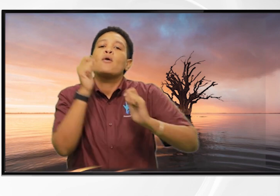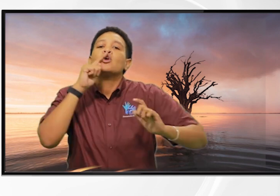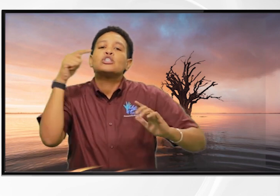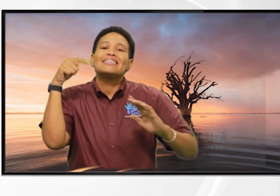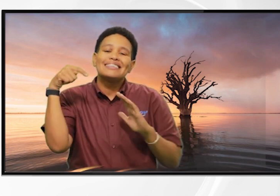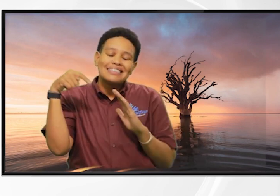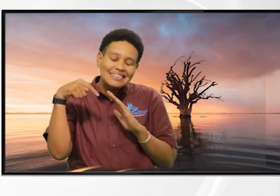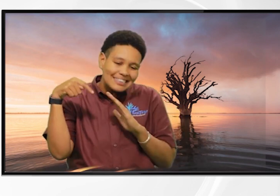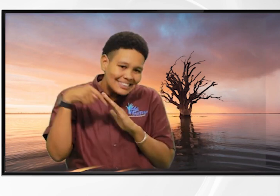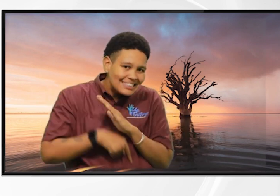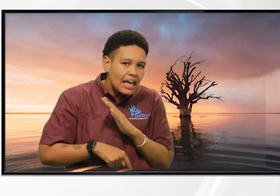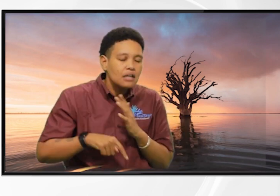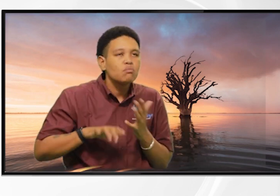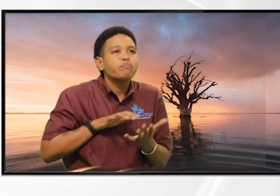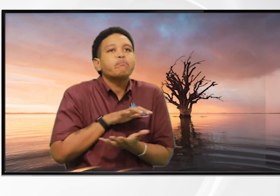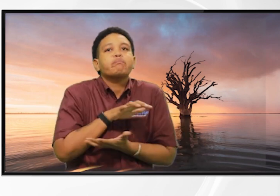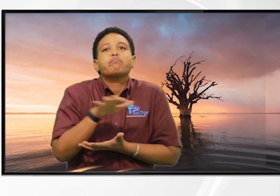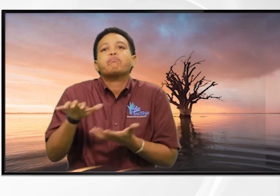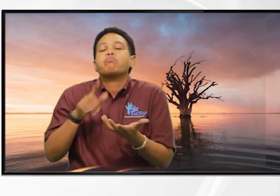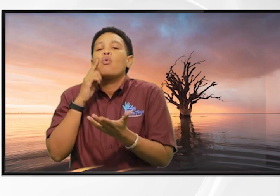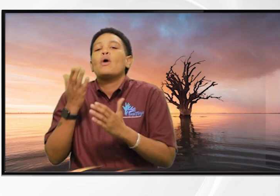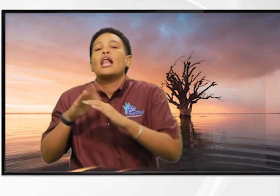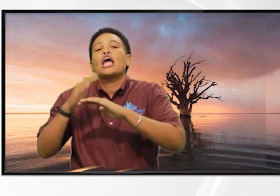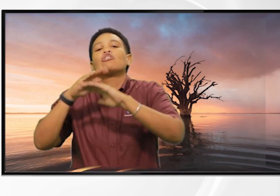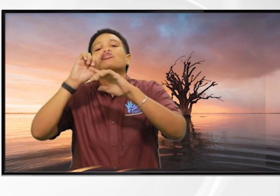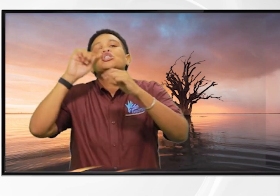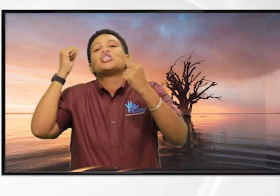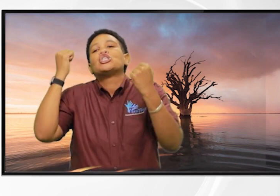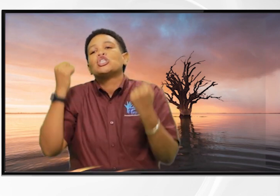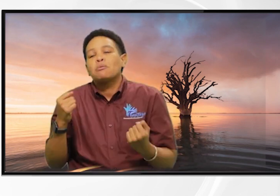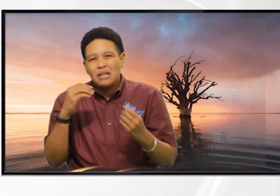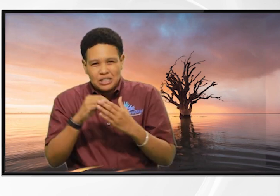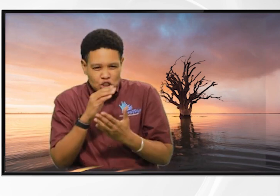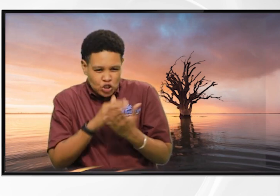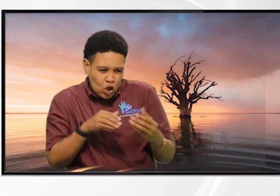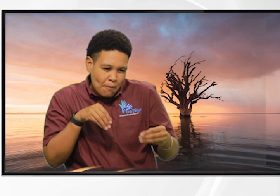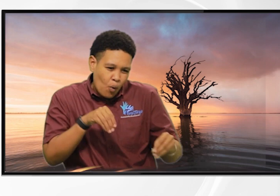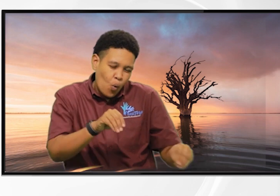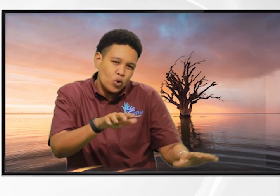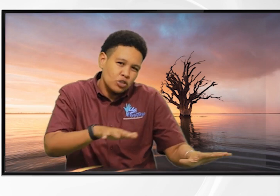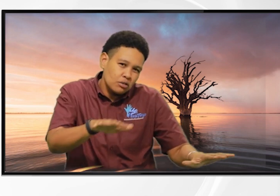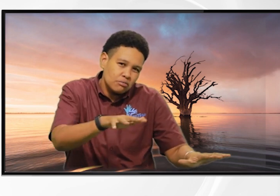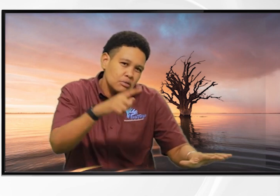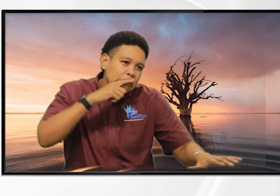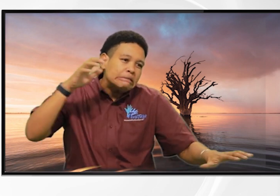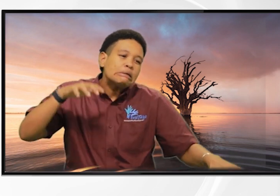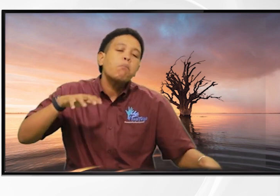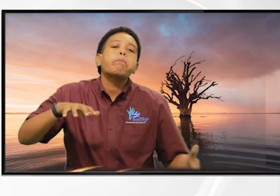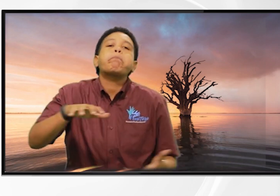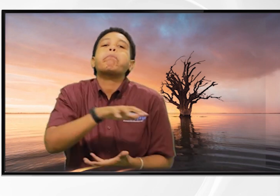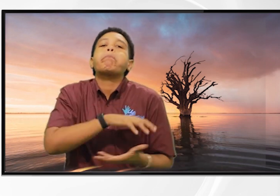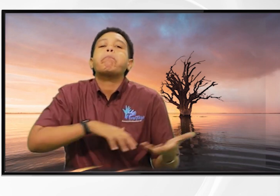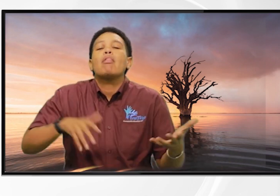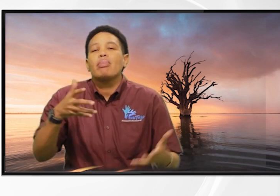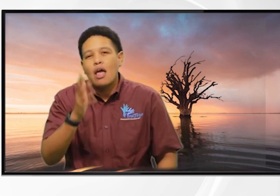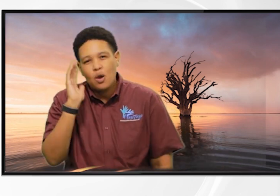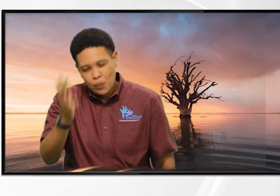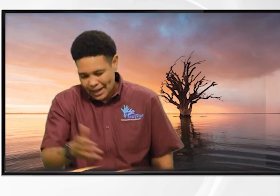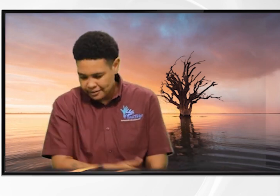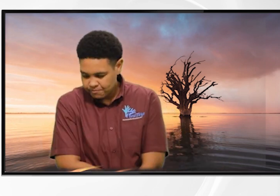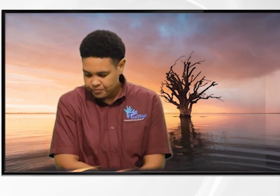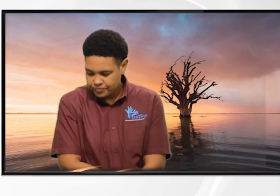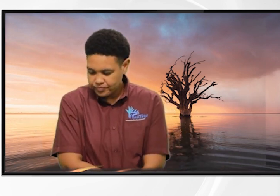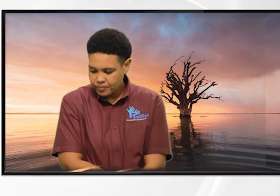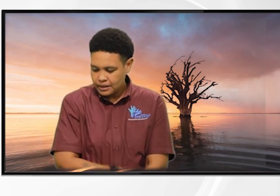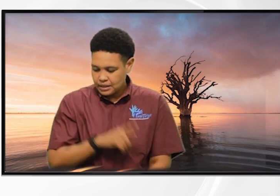intense storms will increase substantially in some ocean basins. The